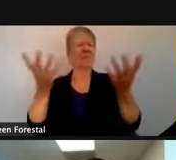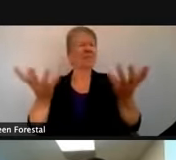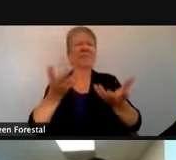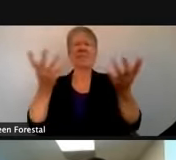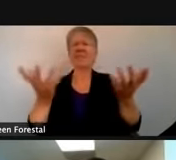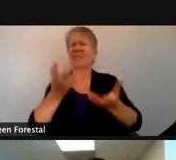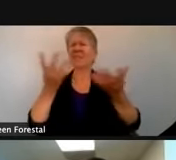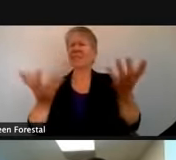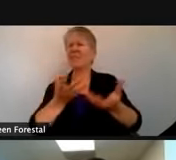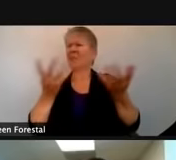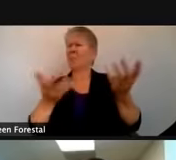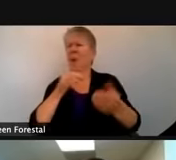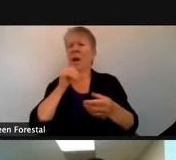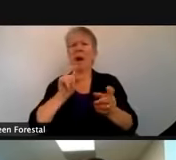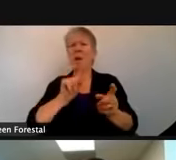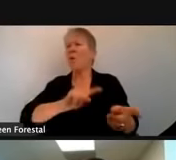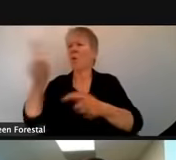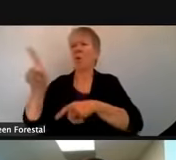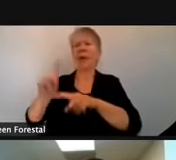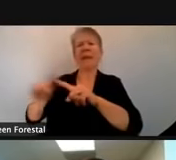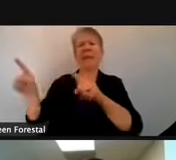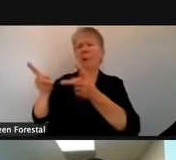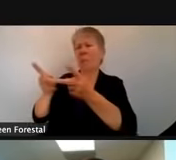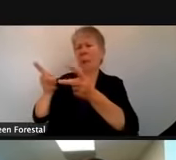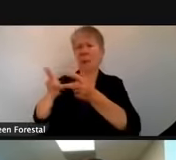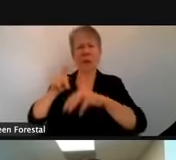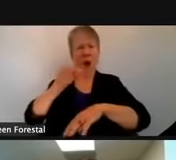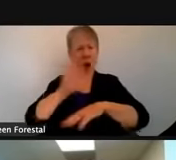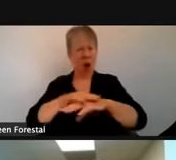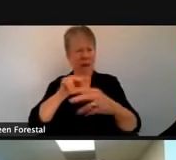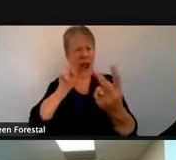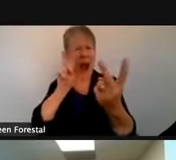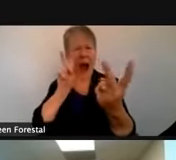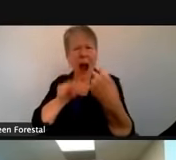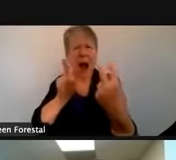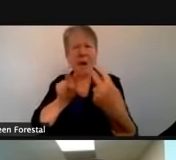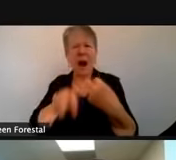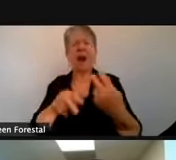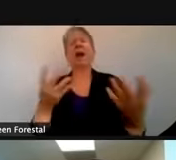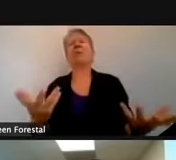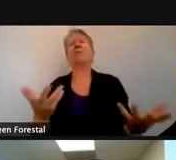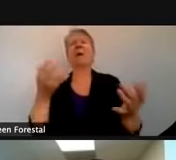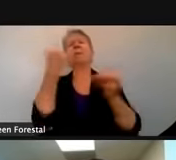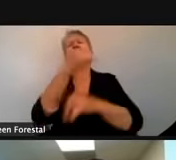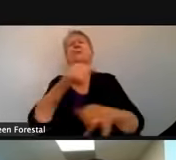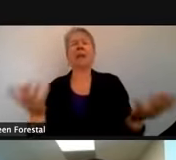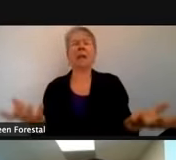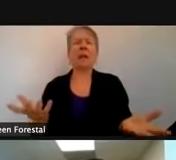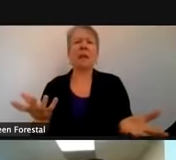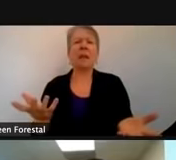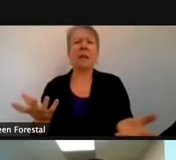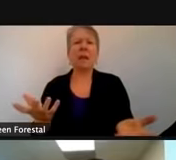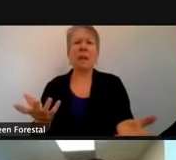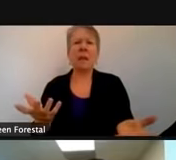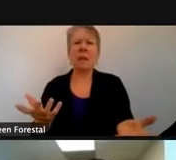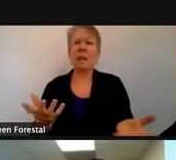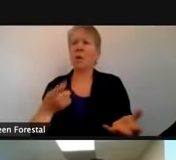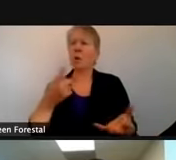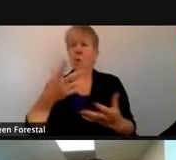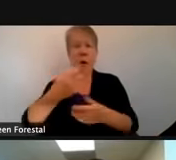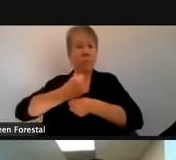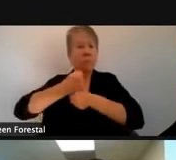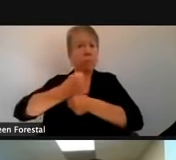But the dangerous part, that's just not on. Folks are welcome to protest, and Pat, I can tell you, you and I have